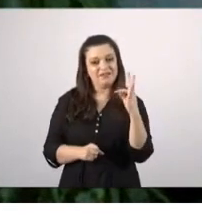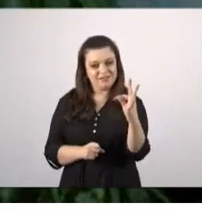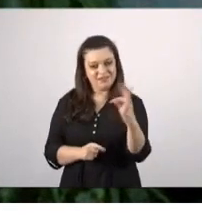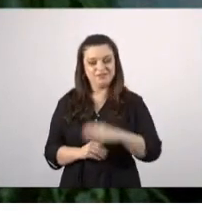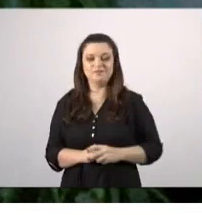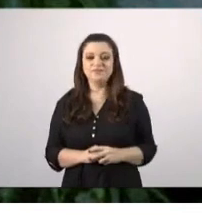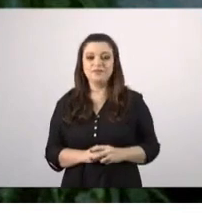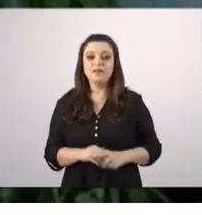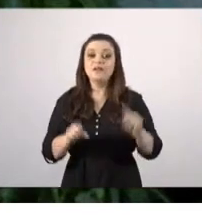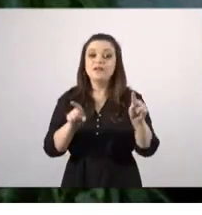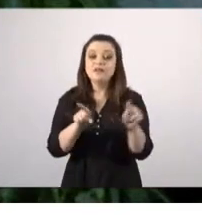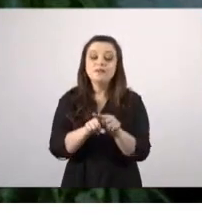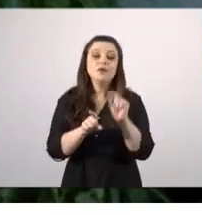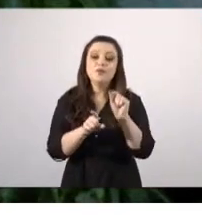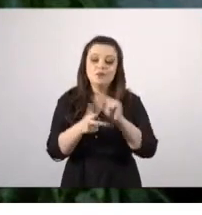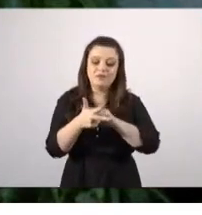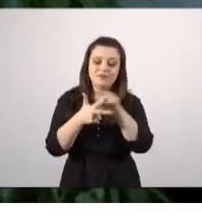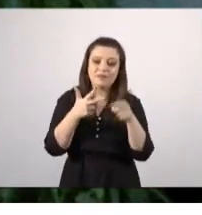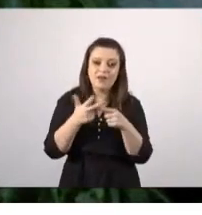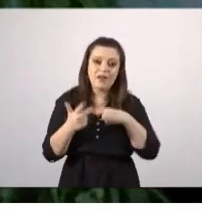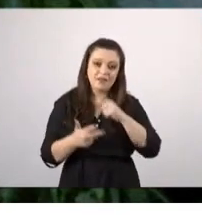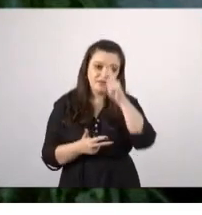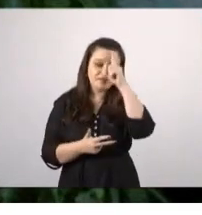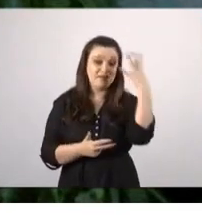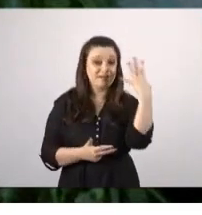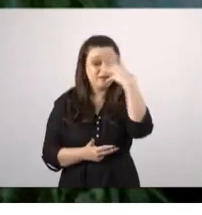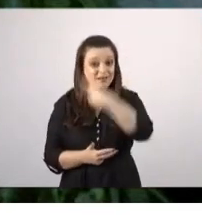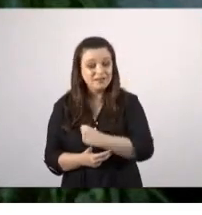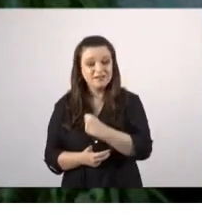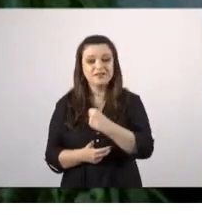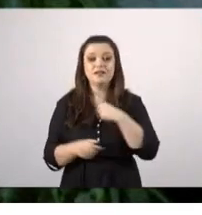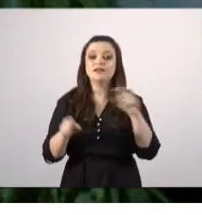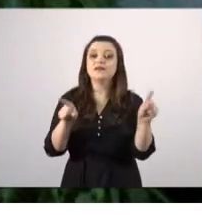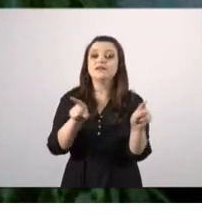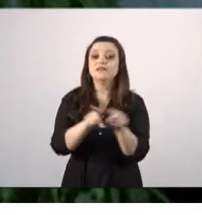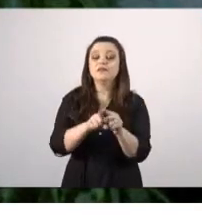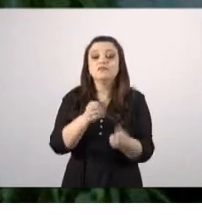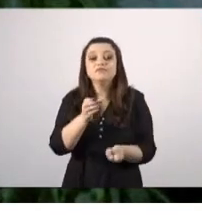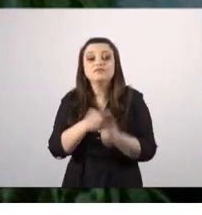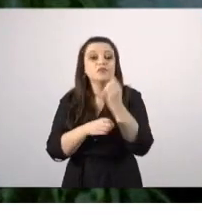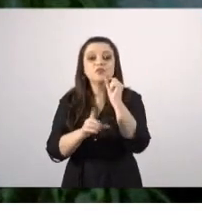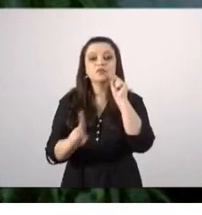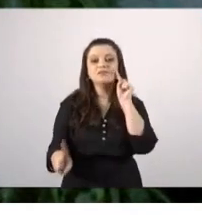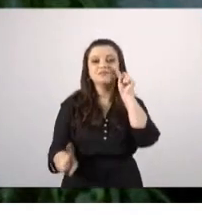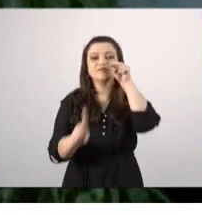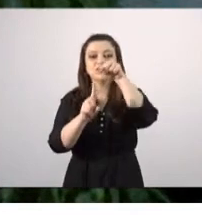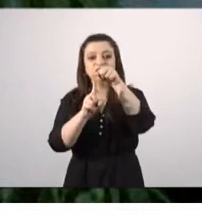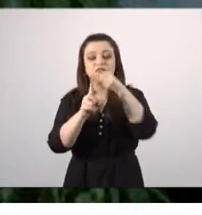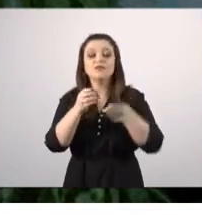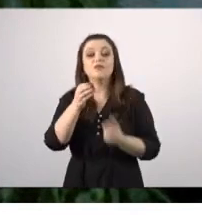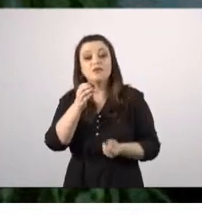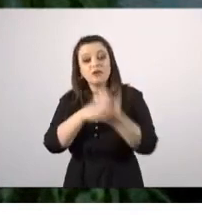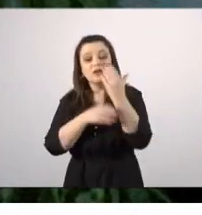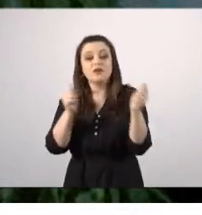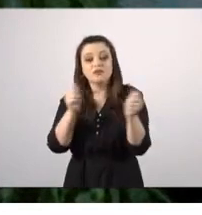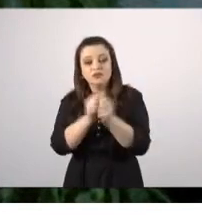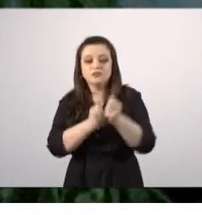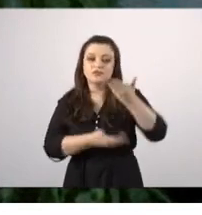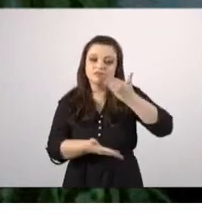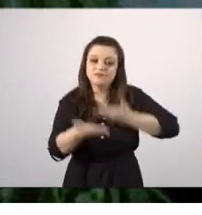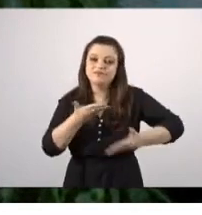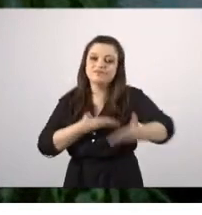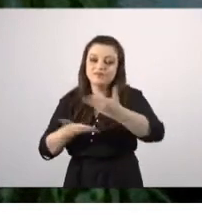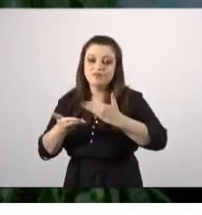a beautiful idea, and yours was a beautiful ideal, hatched in a friendly conversation